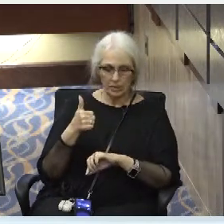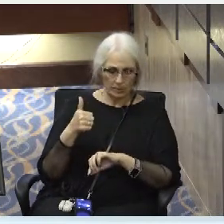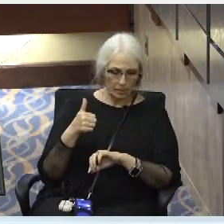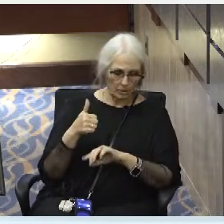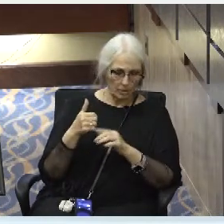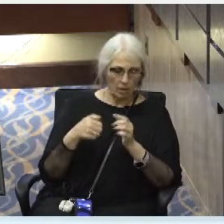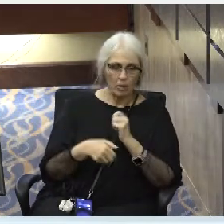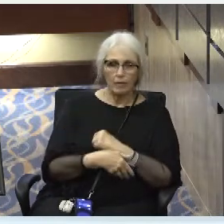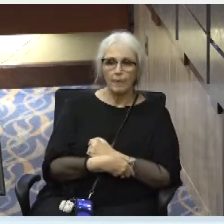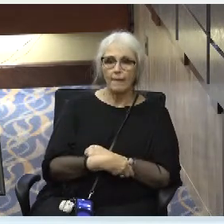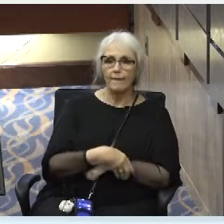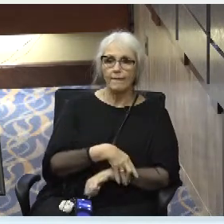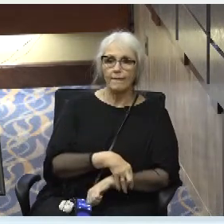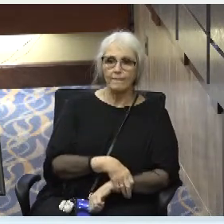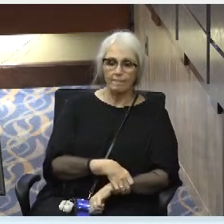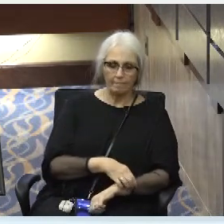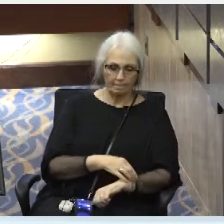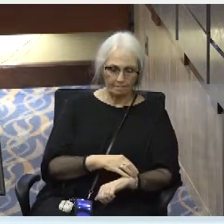just the calendar.